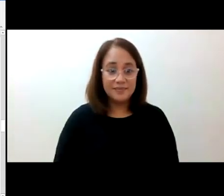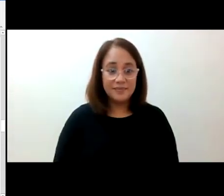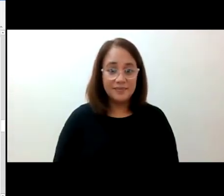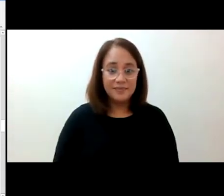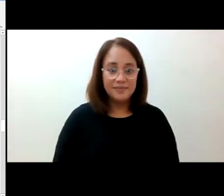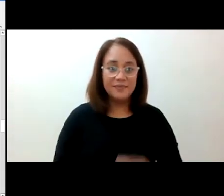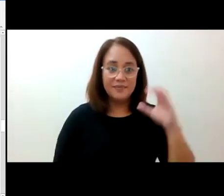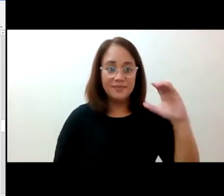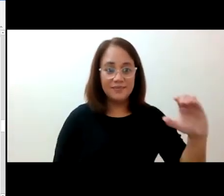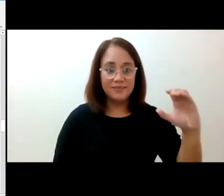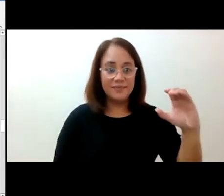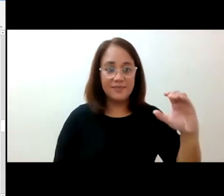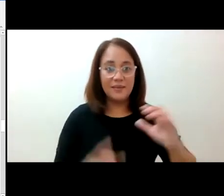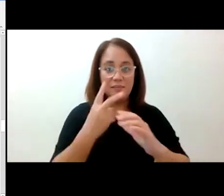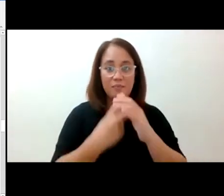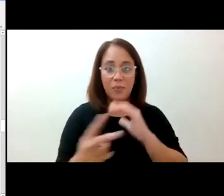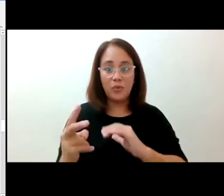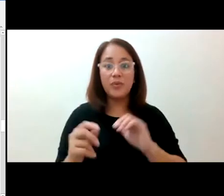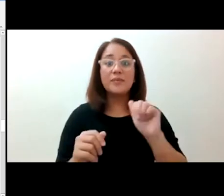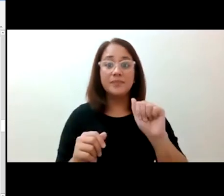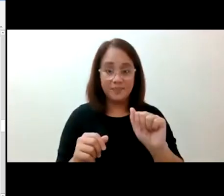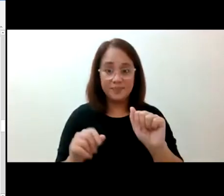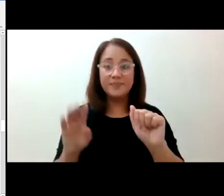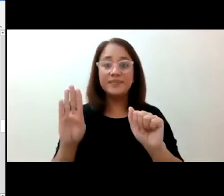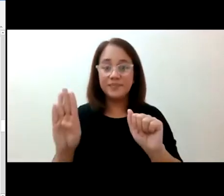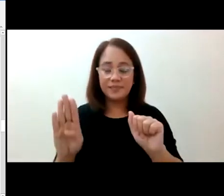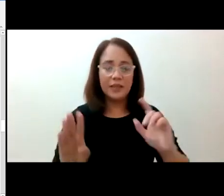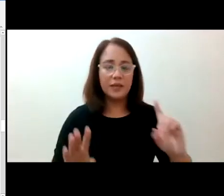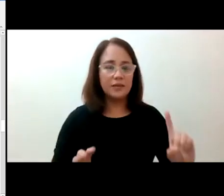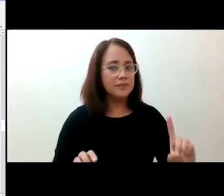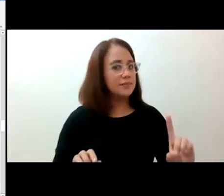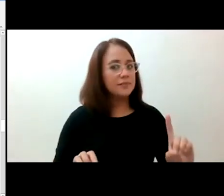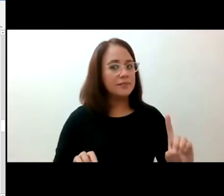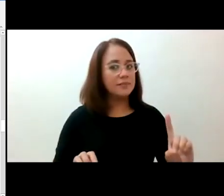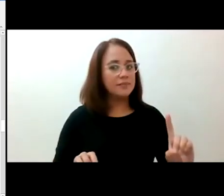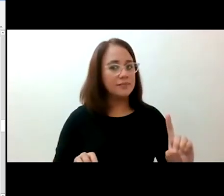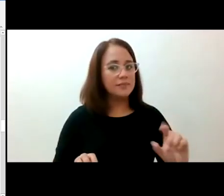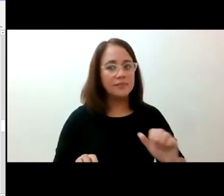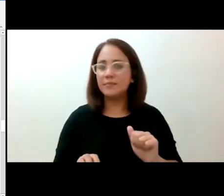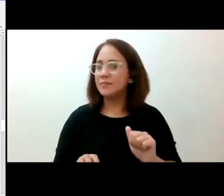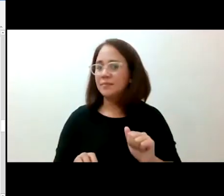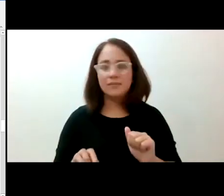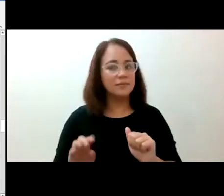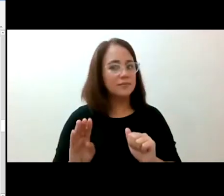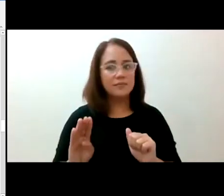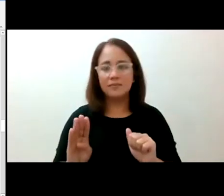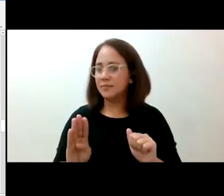C, both A and B, D, neither A nor B.